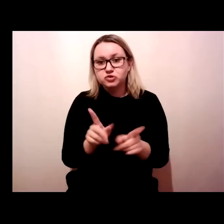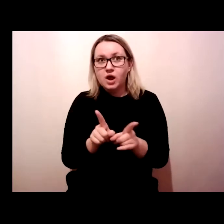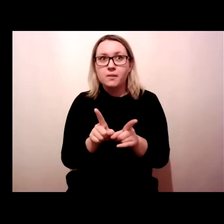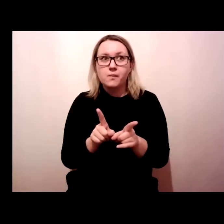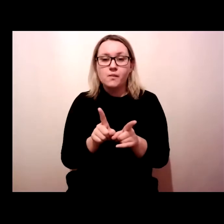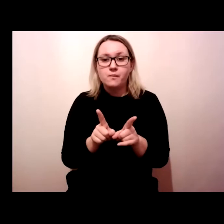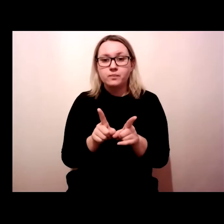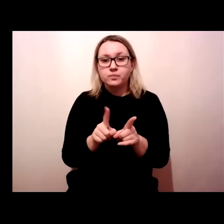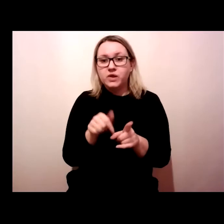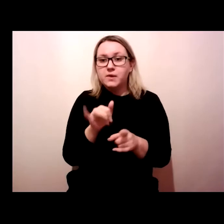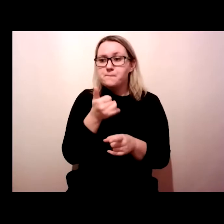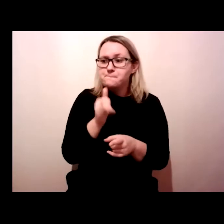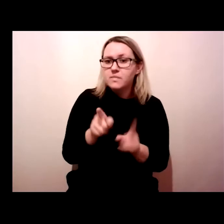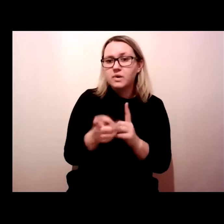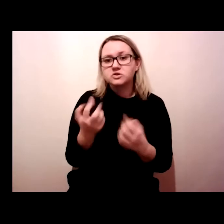So far,